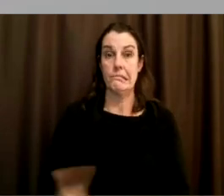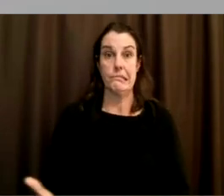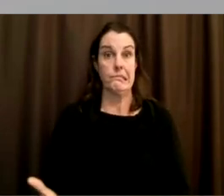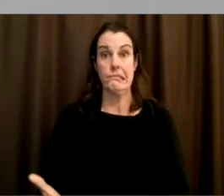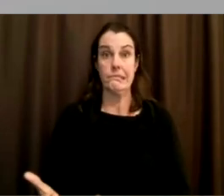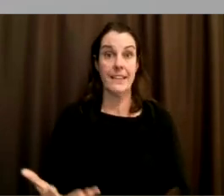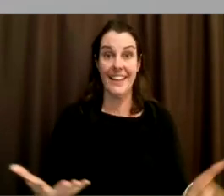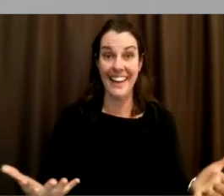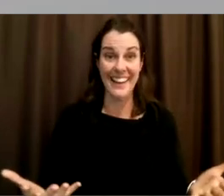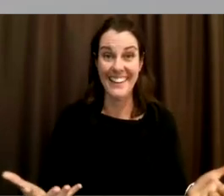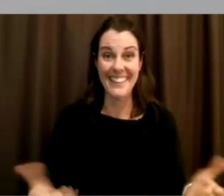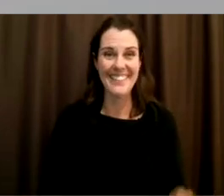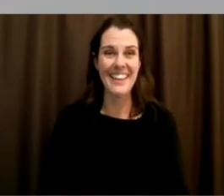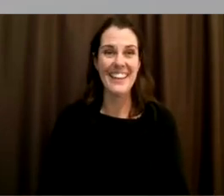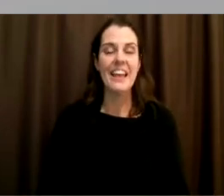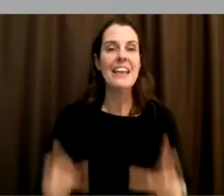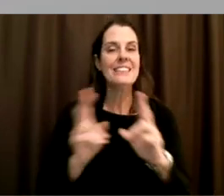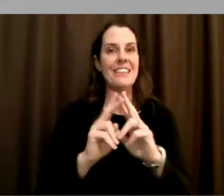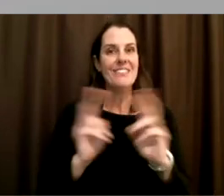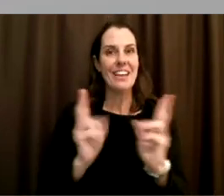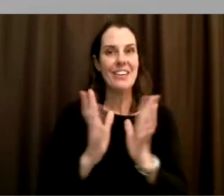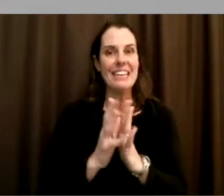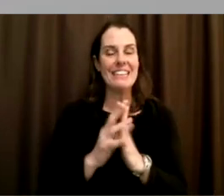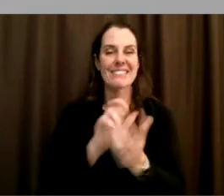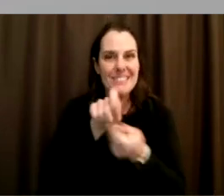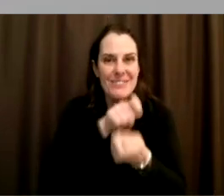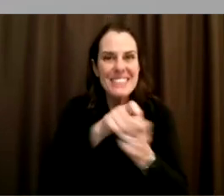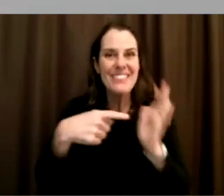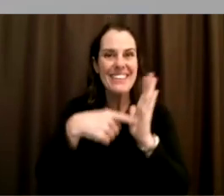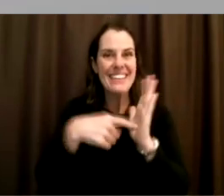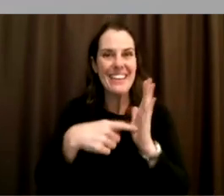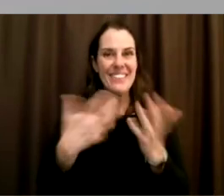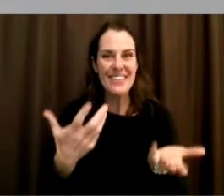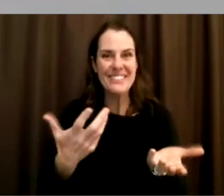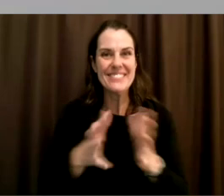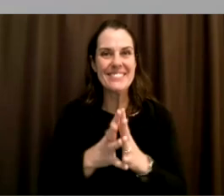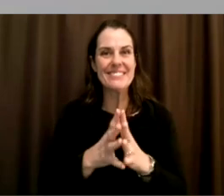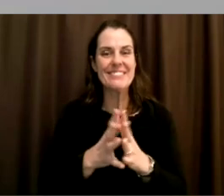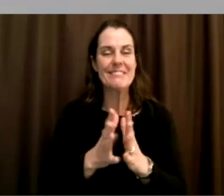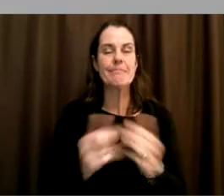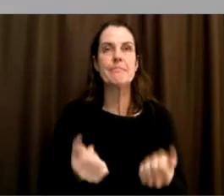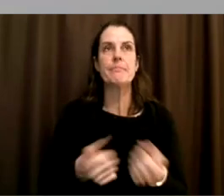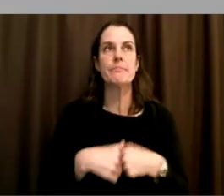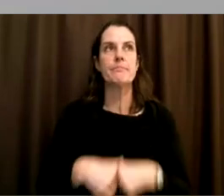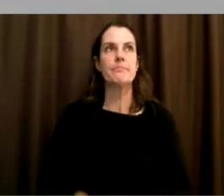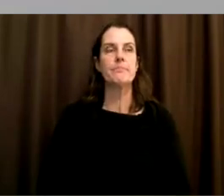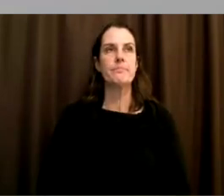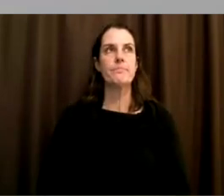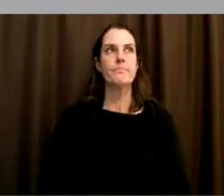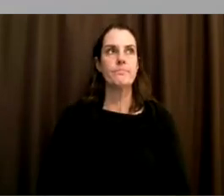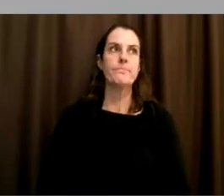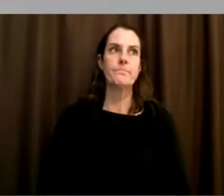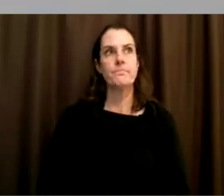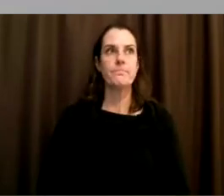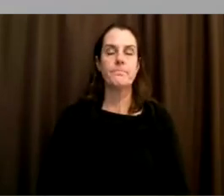I don't know. This is a very particular example. I mean, I think, generally you're going to